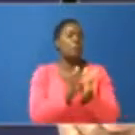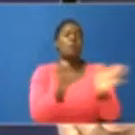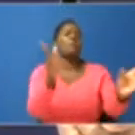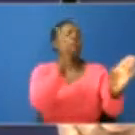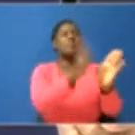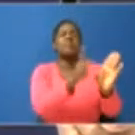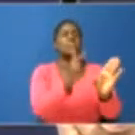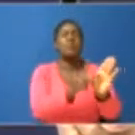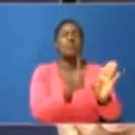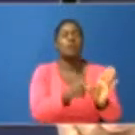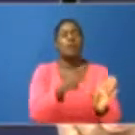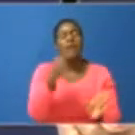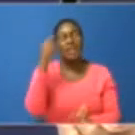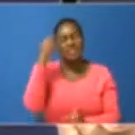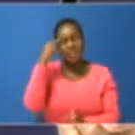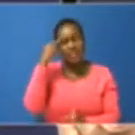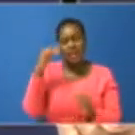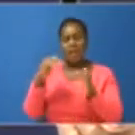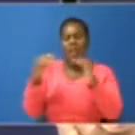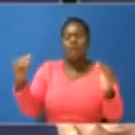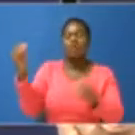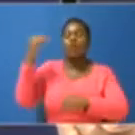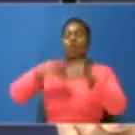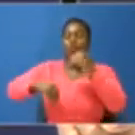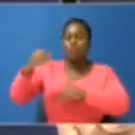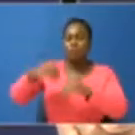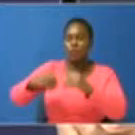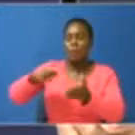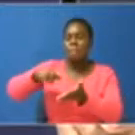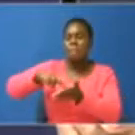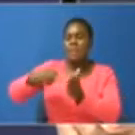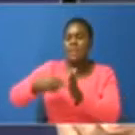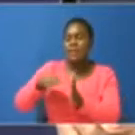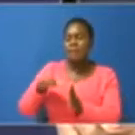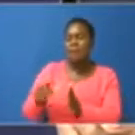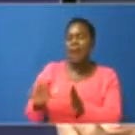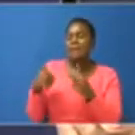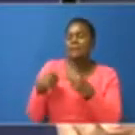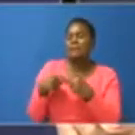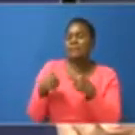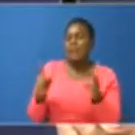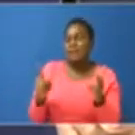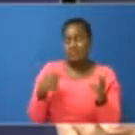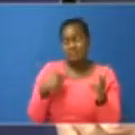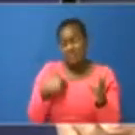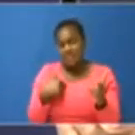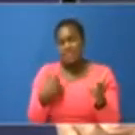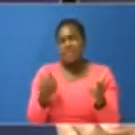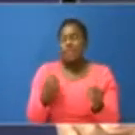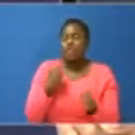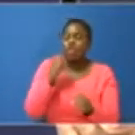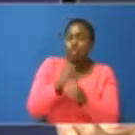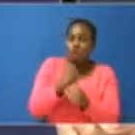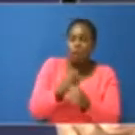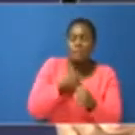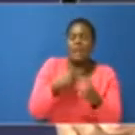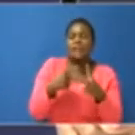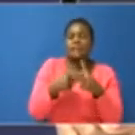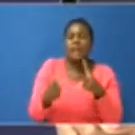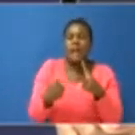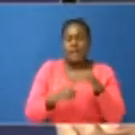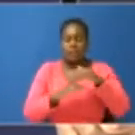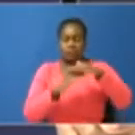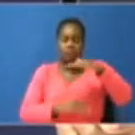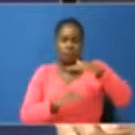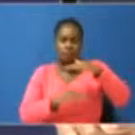participation session and i think their level of contribution also means they should start you know if i'm going into a job i start at my